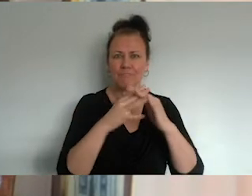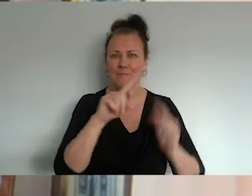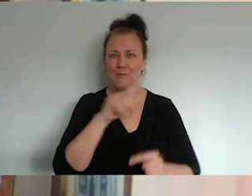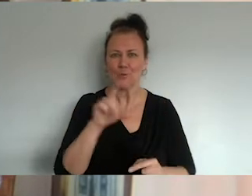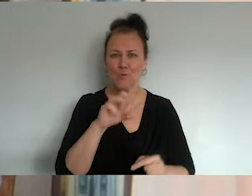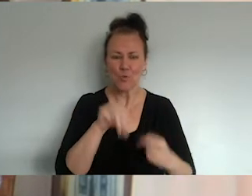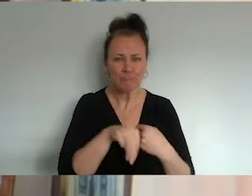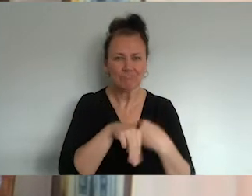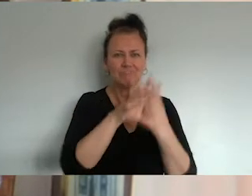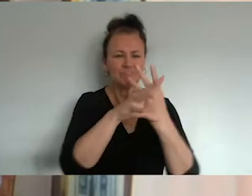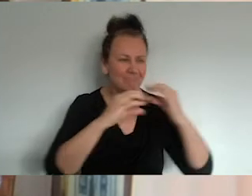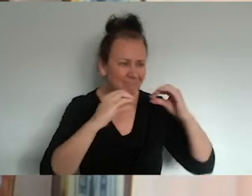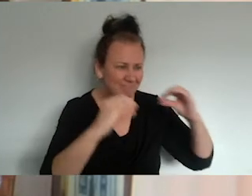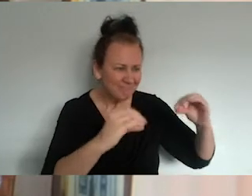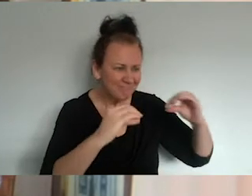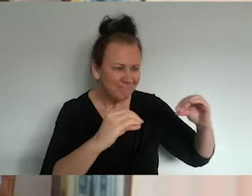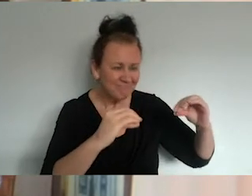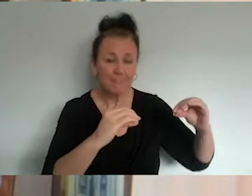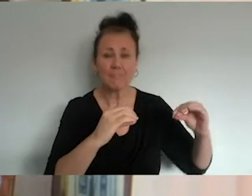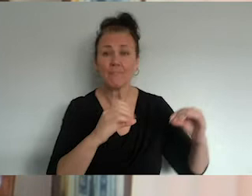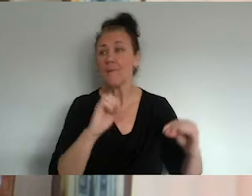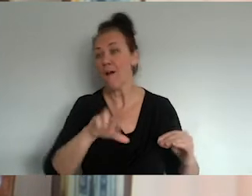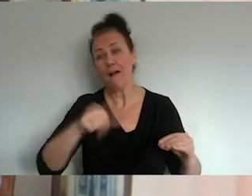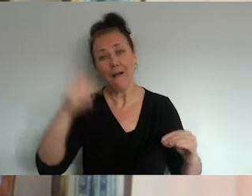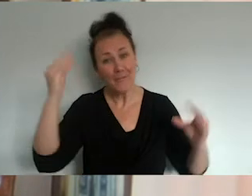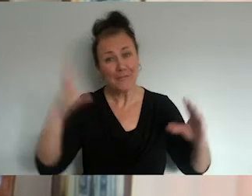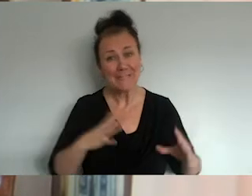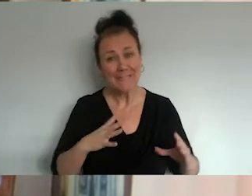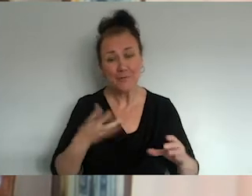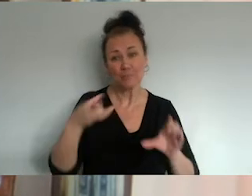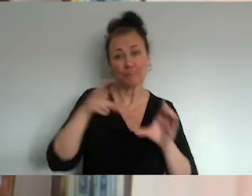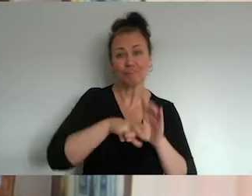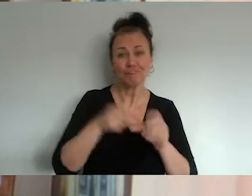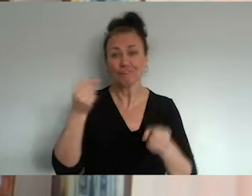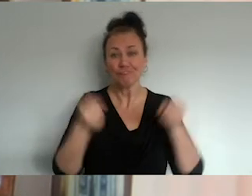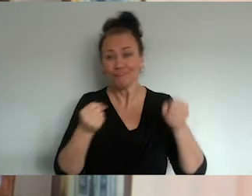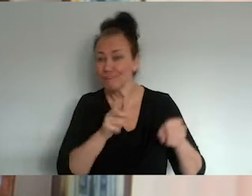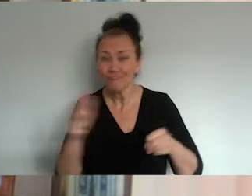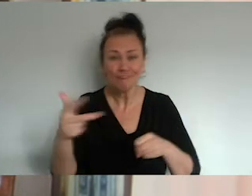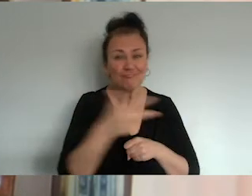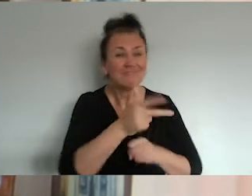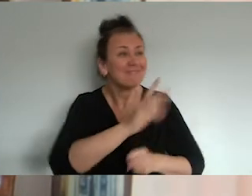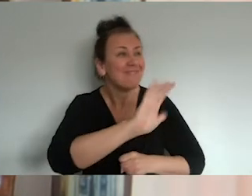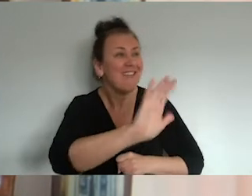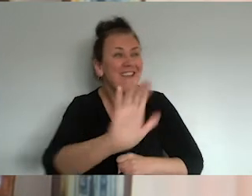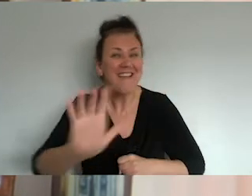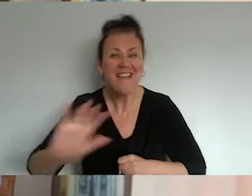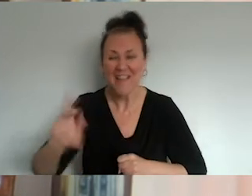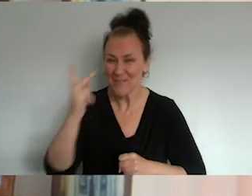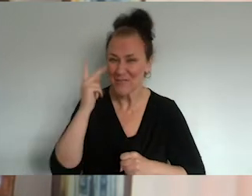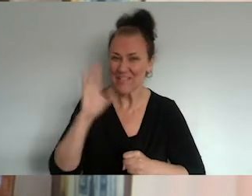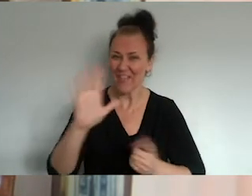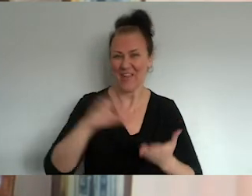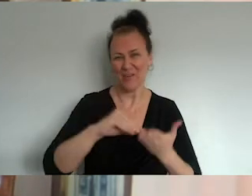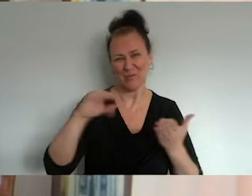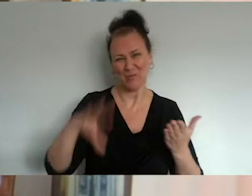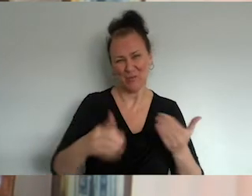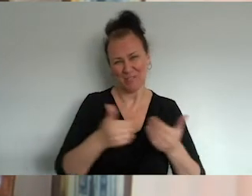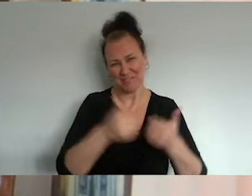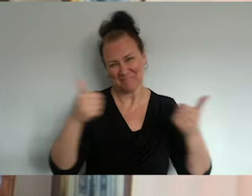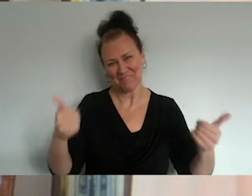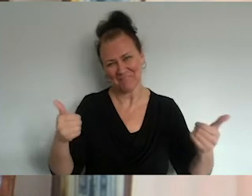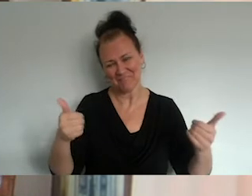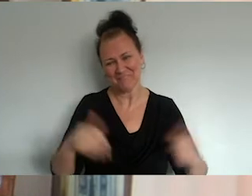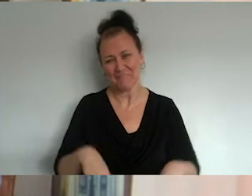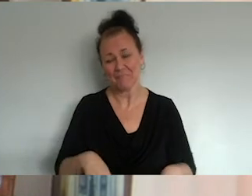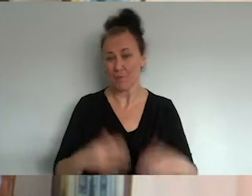to parades where teachers drive through neighborhoods to wave and reassure young students. As we navigate the